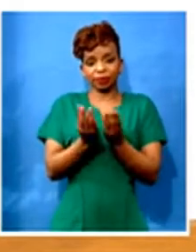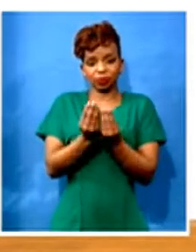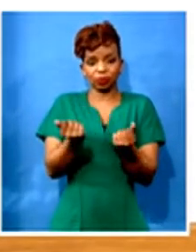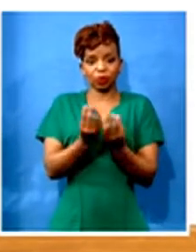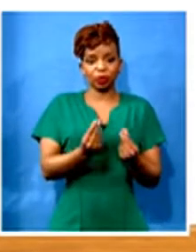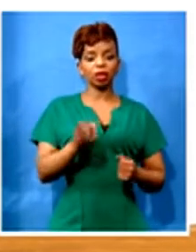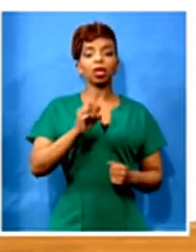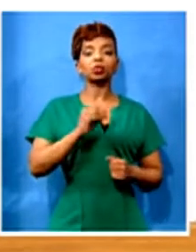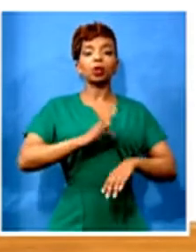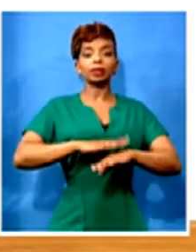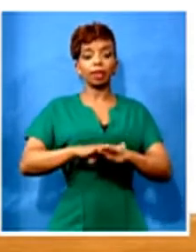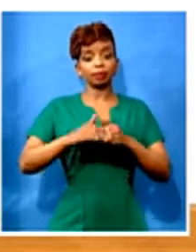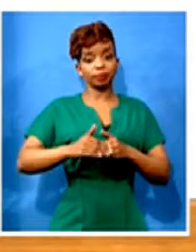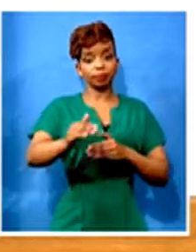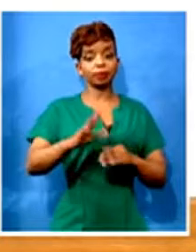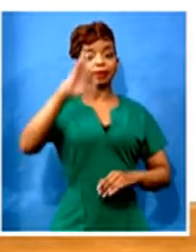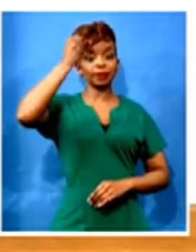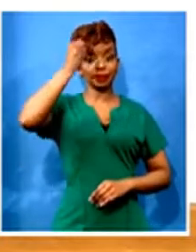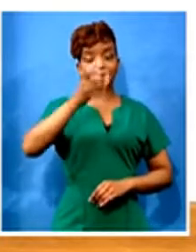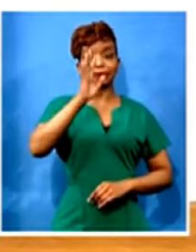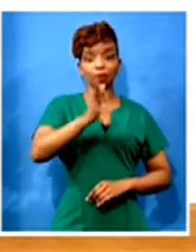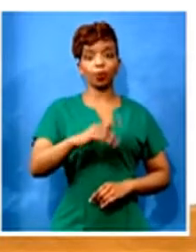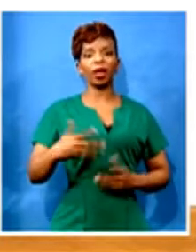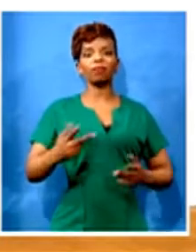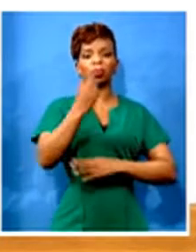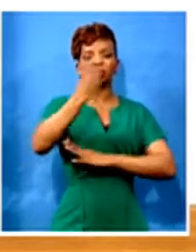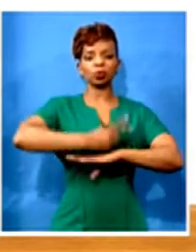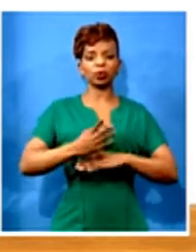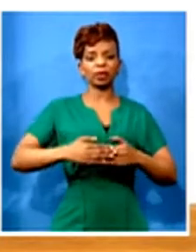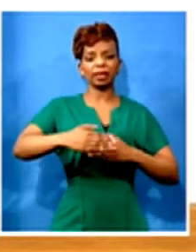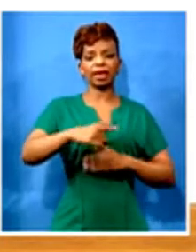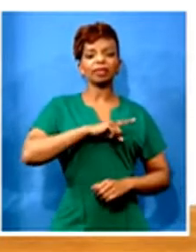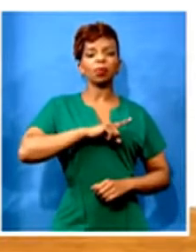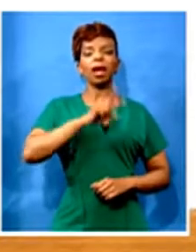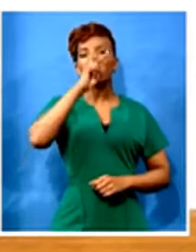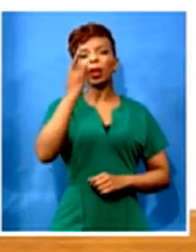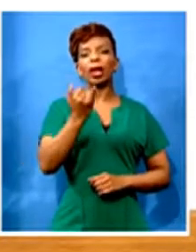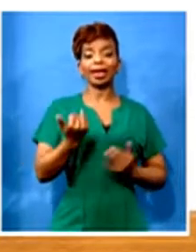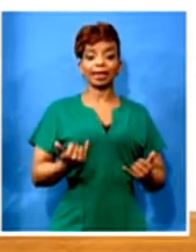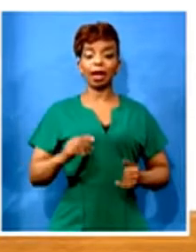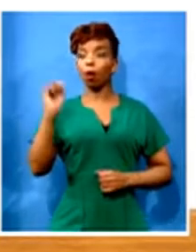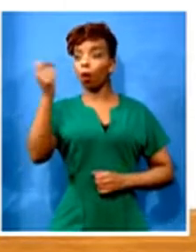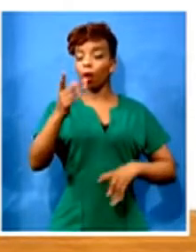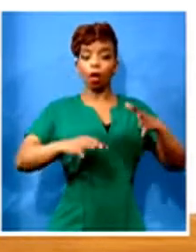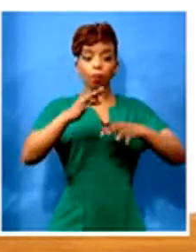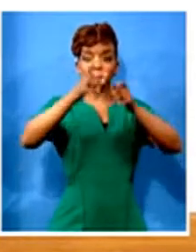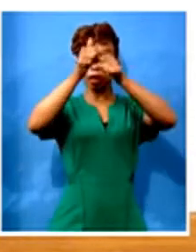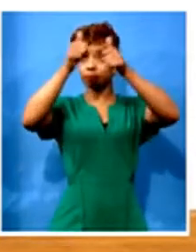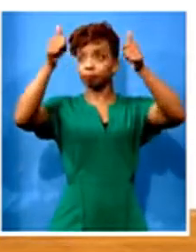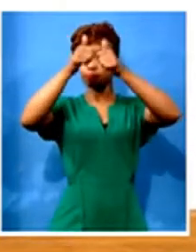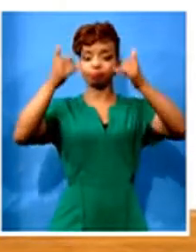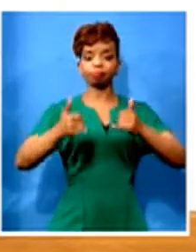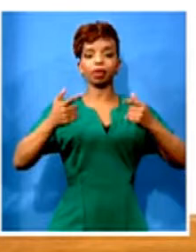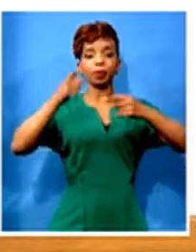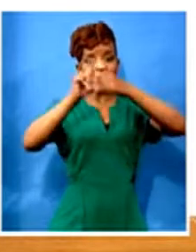days, because it looks like all political heads now are zooming their attention to the metro to see how can they try and solve the